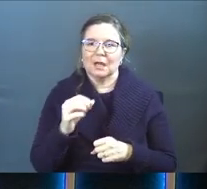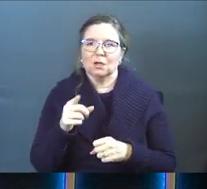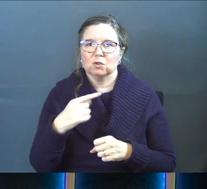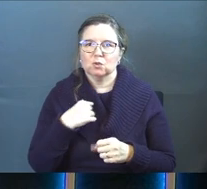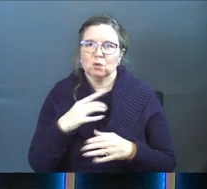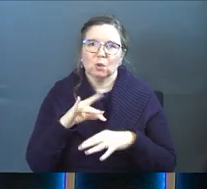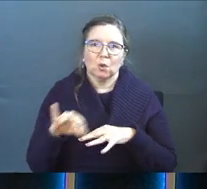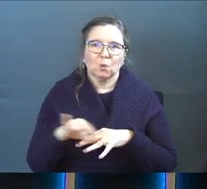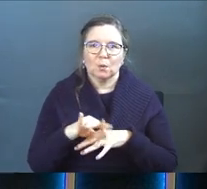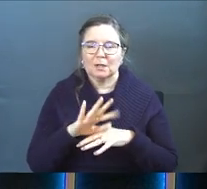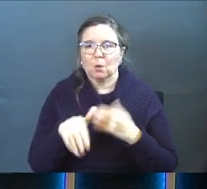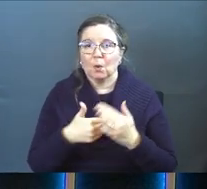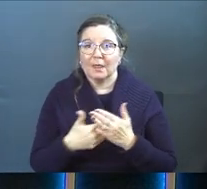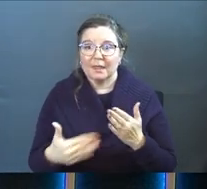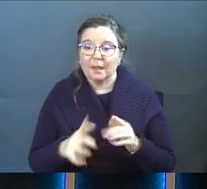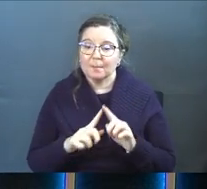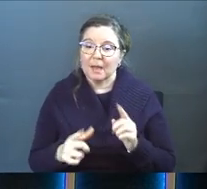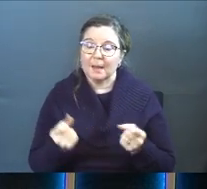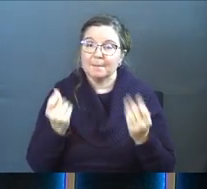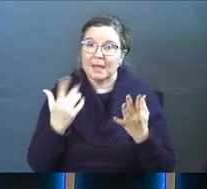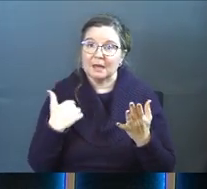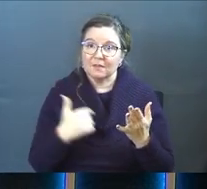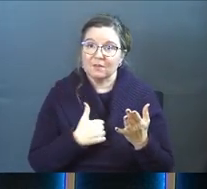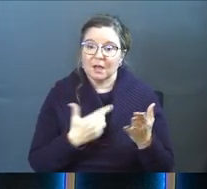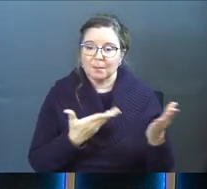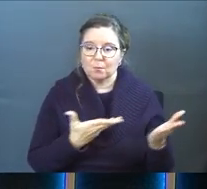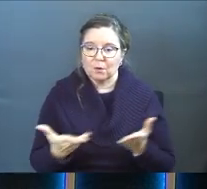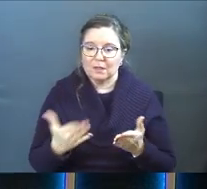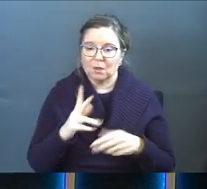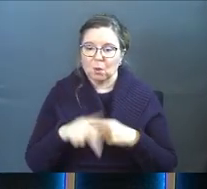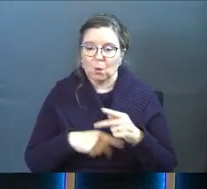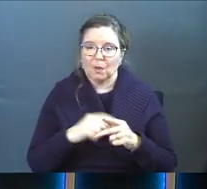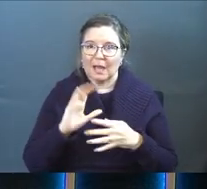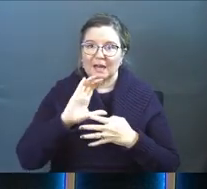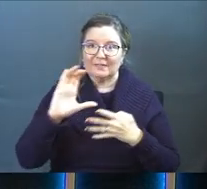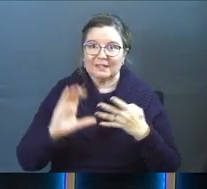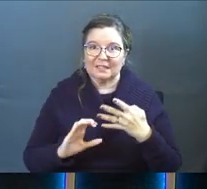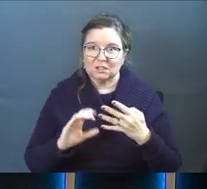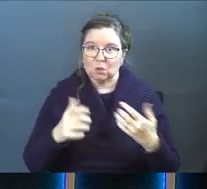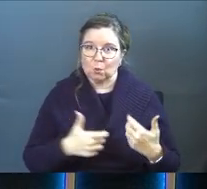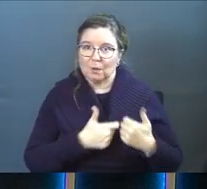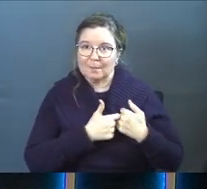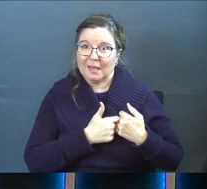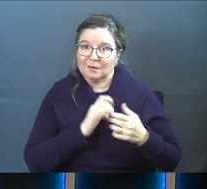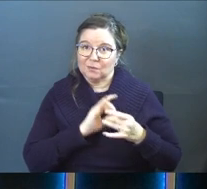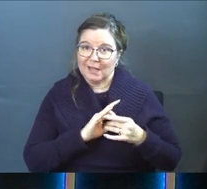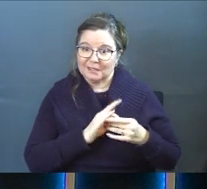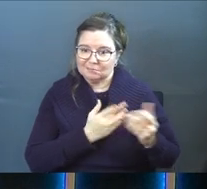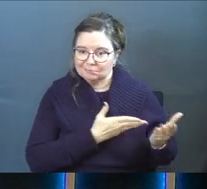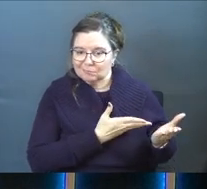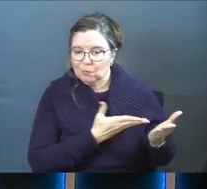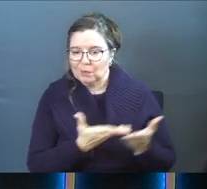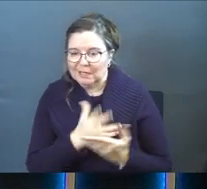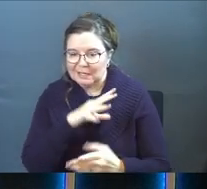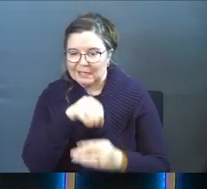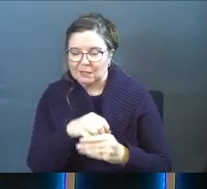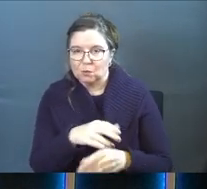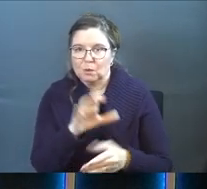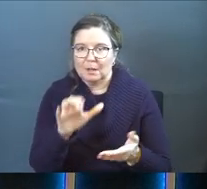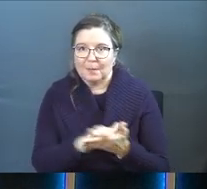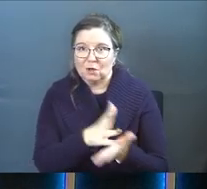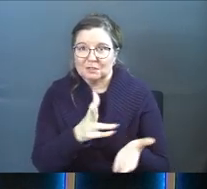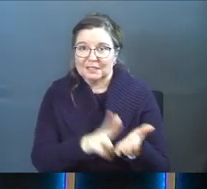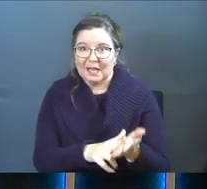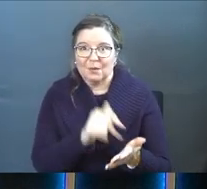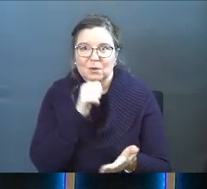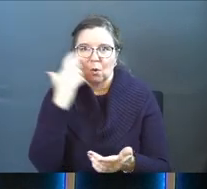and you do the rings, and you do the whole thing, but many of us bring that whole kind of conditional romantic relationship thing, and we bring it right into the marriage with